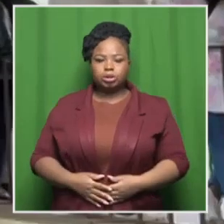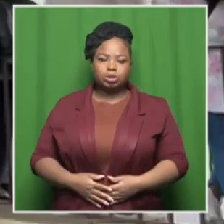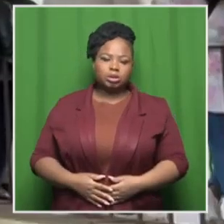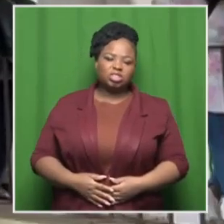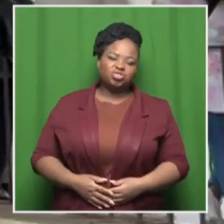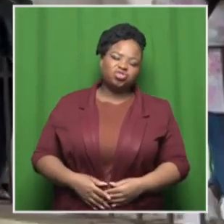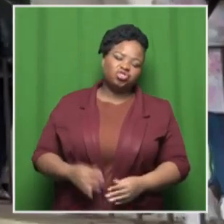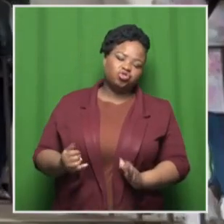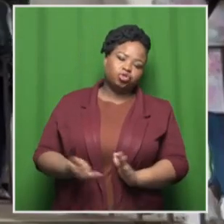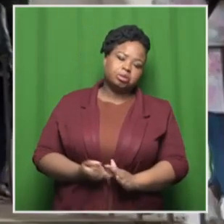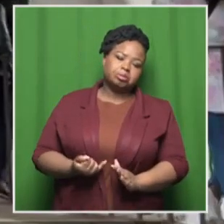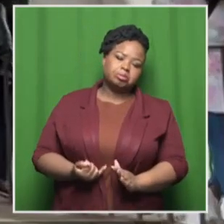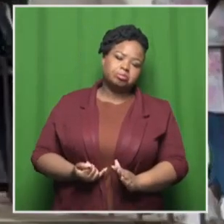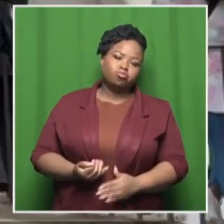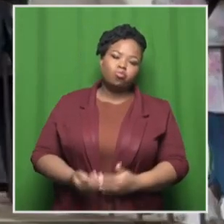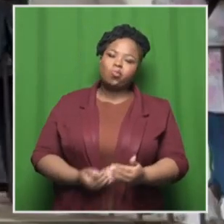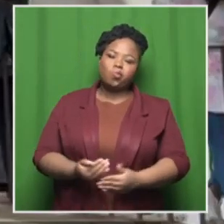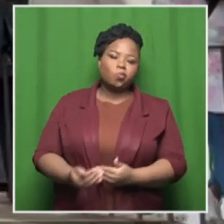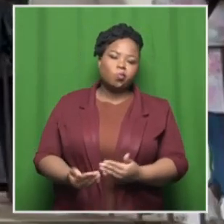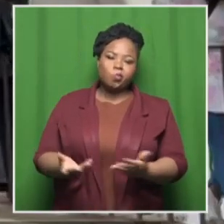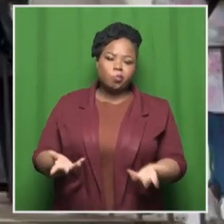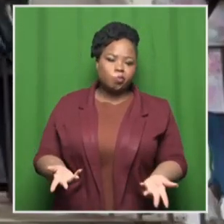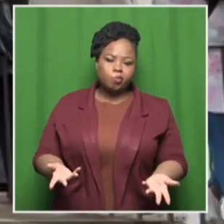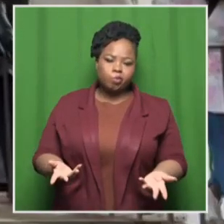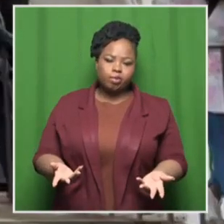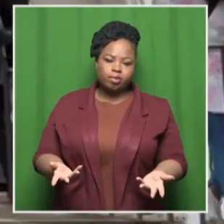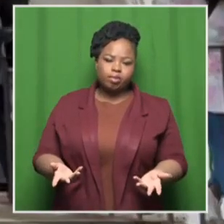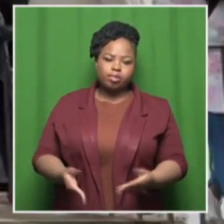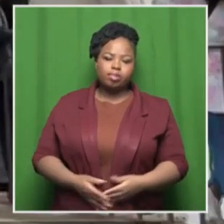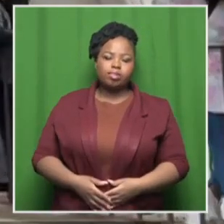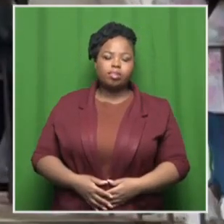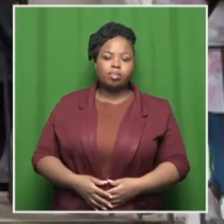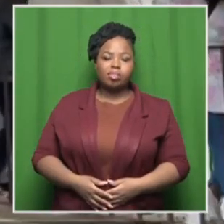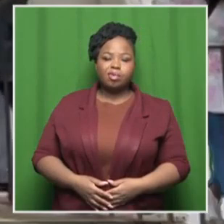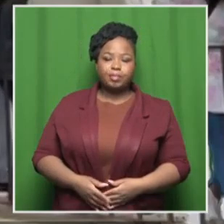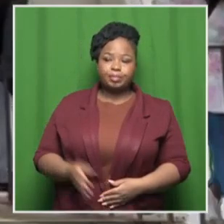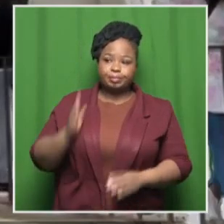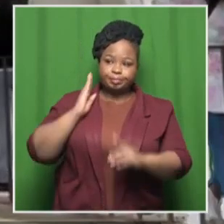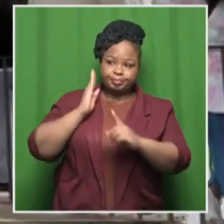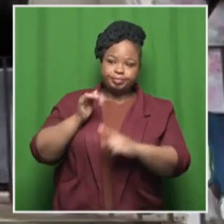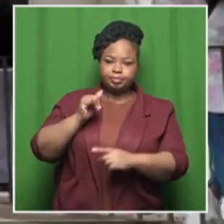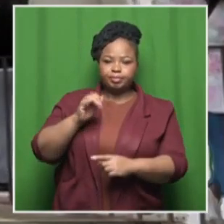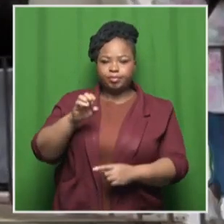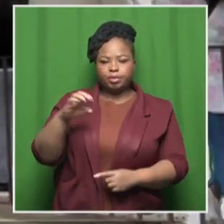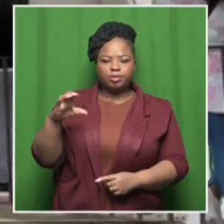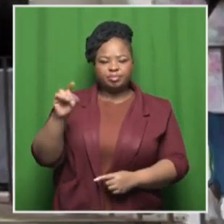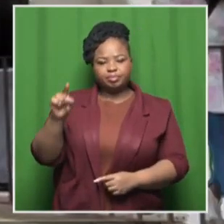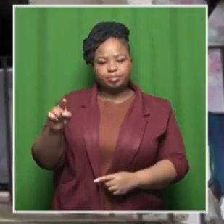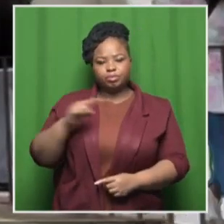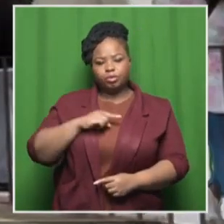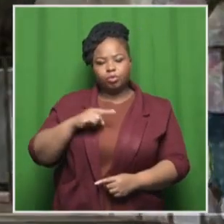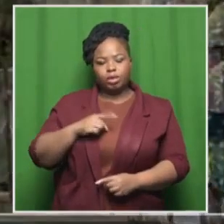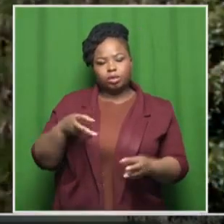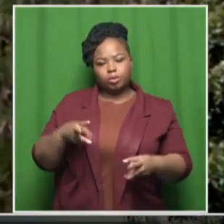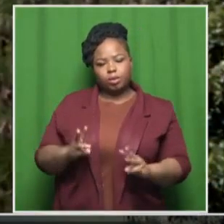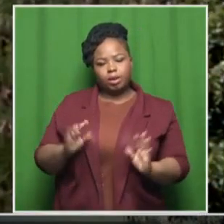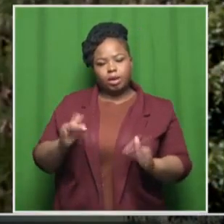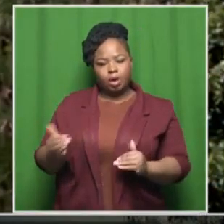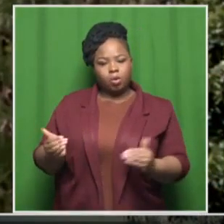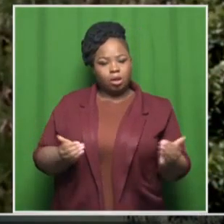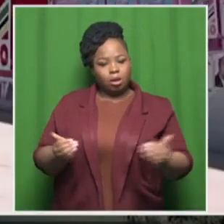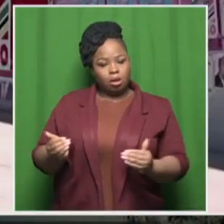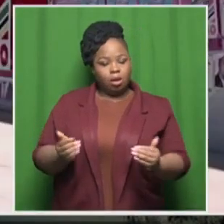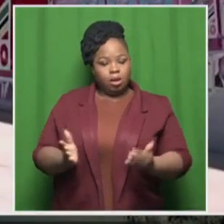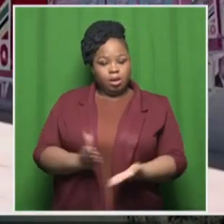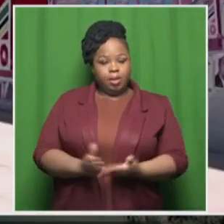predetermined owing to the independent electoral commissions in the manner in which it has handled some